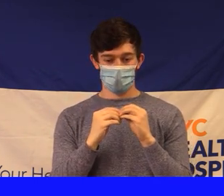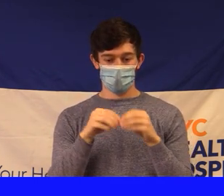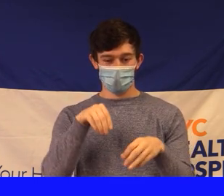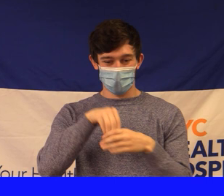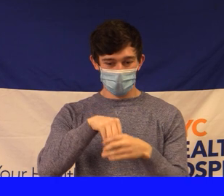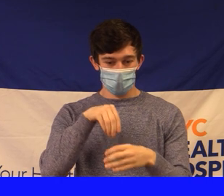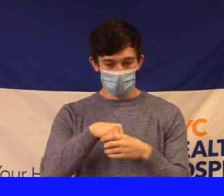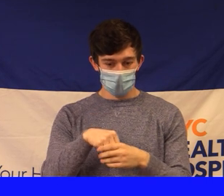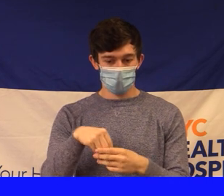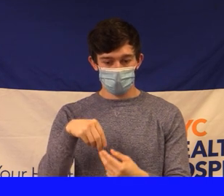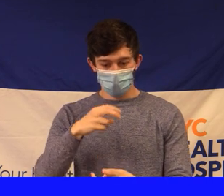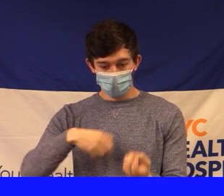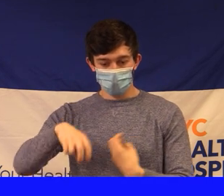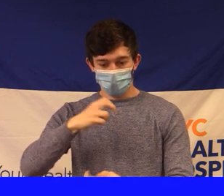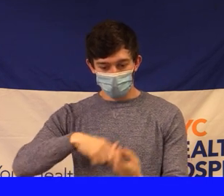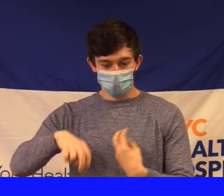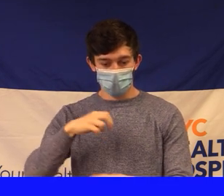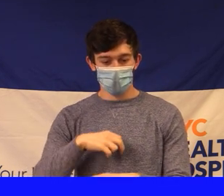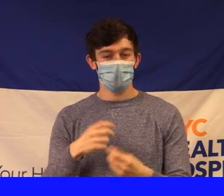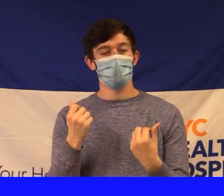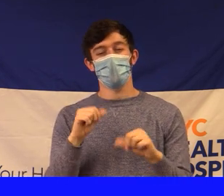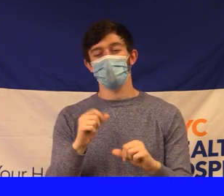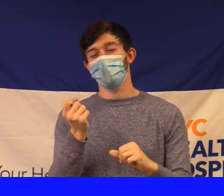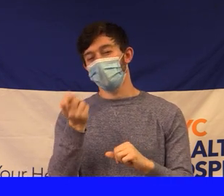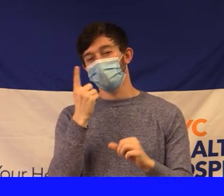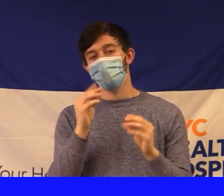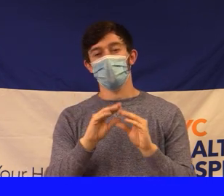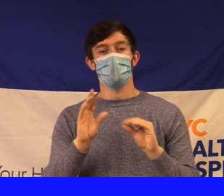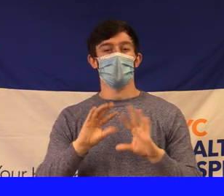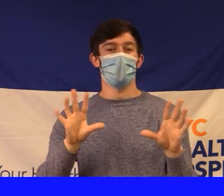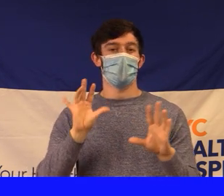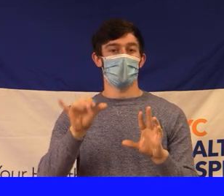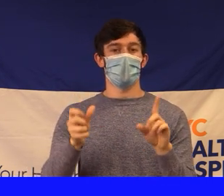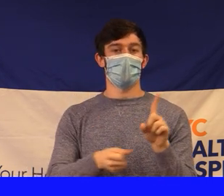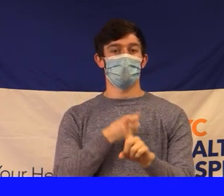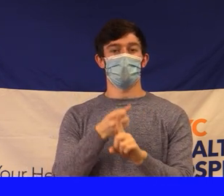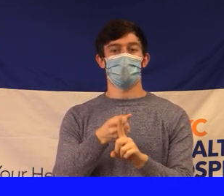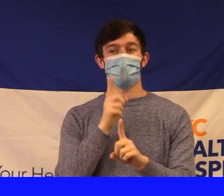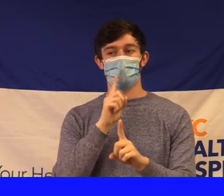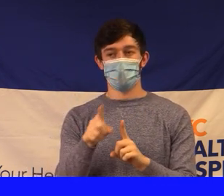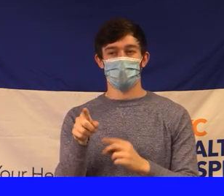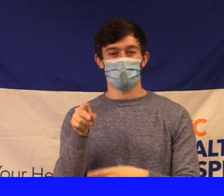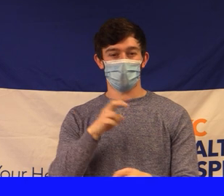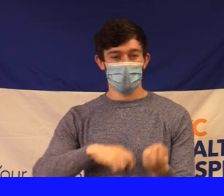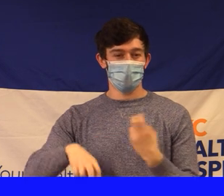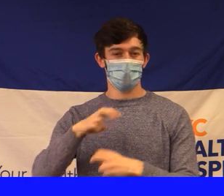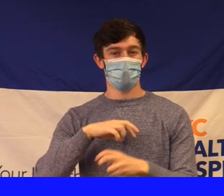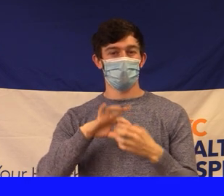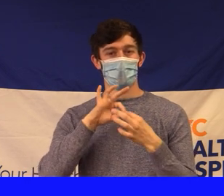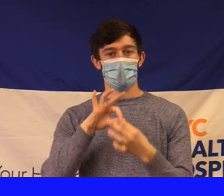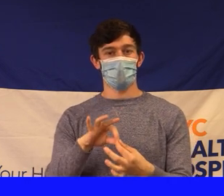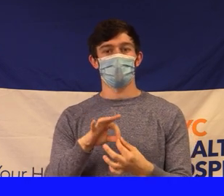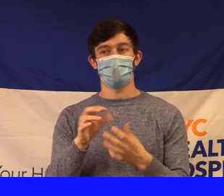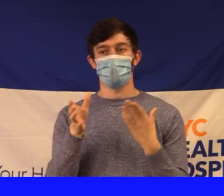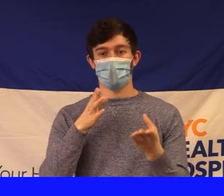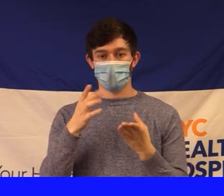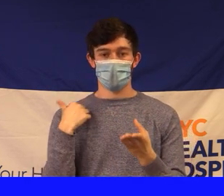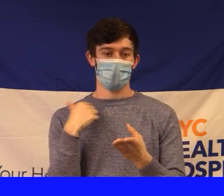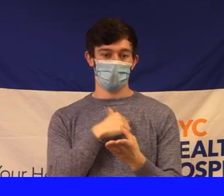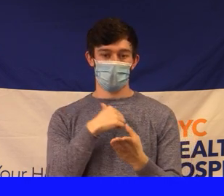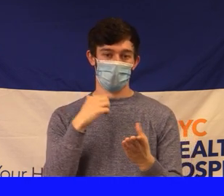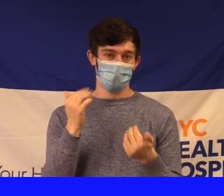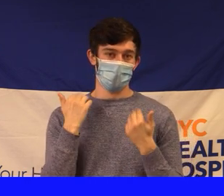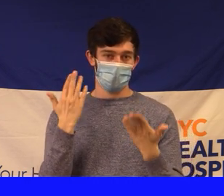transfers, but understanding more what is the impact of those transfers in terms of the service that we provide to